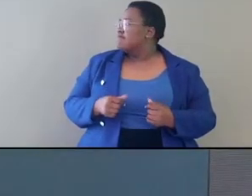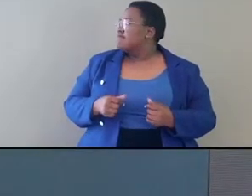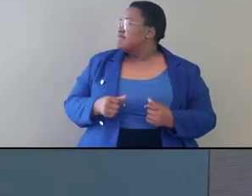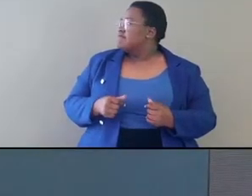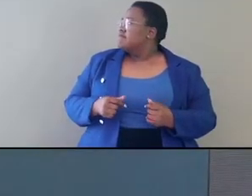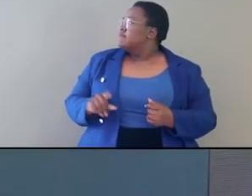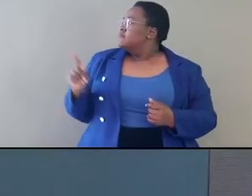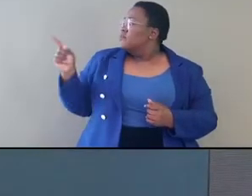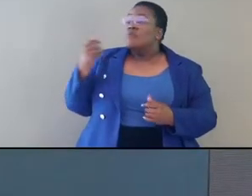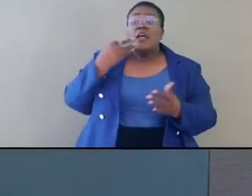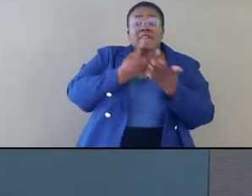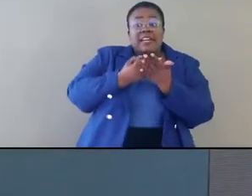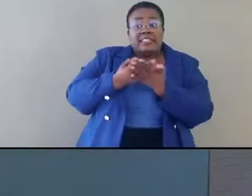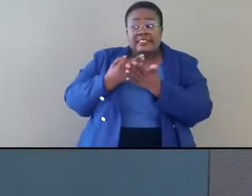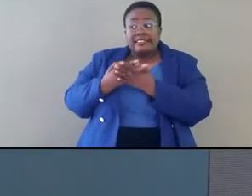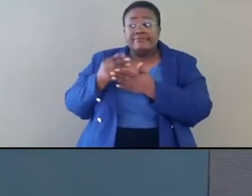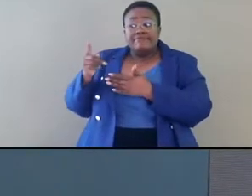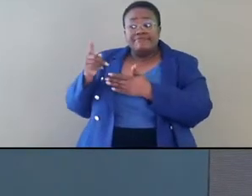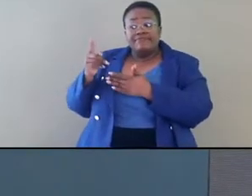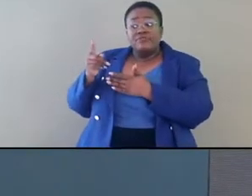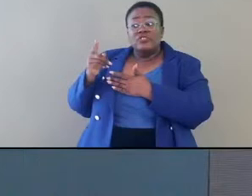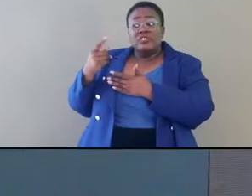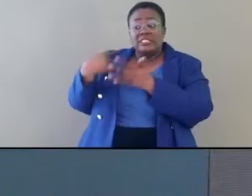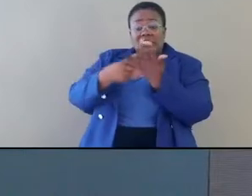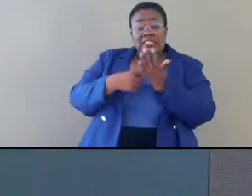very interesting and very useful